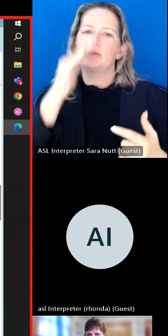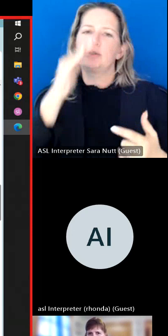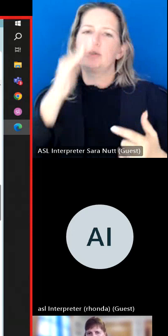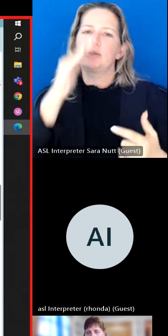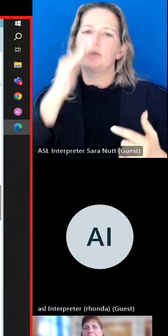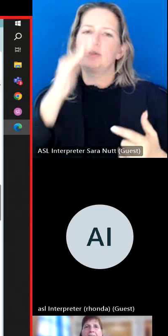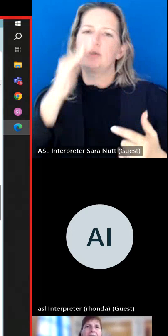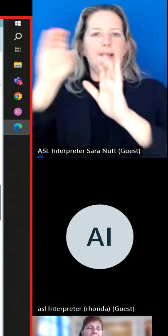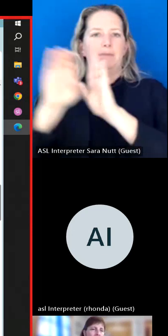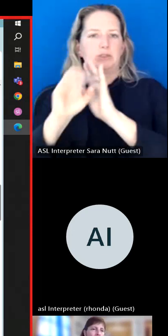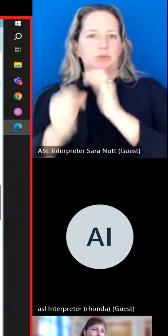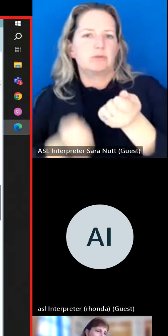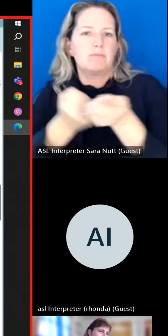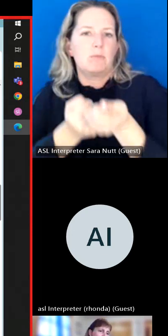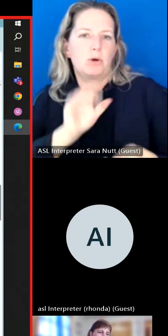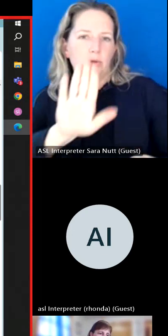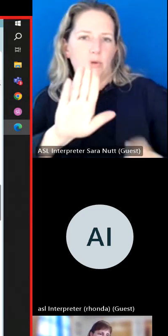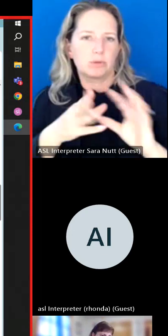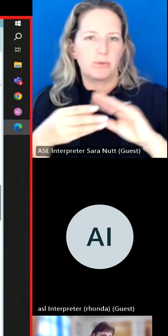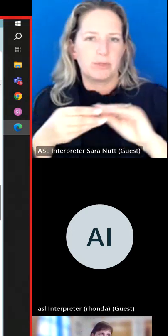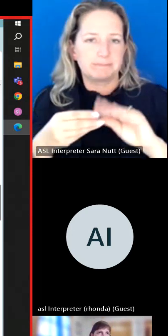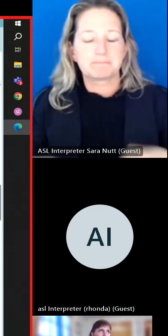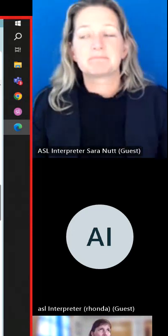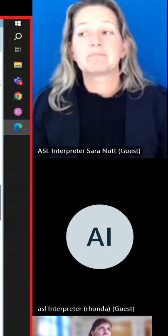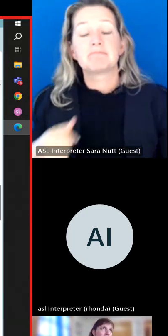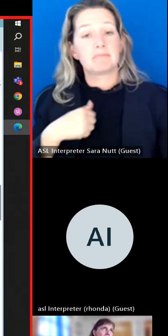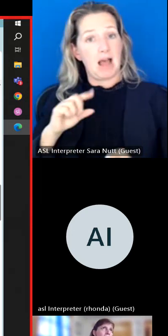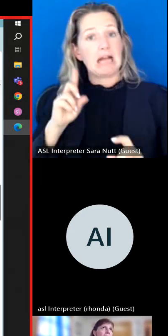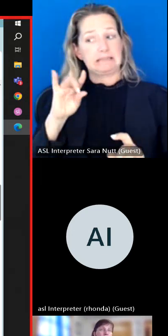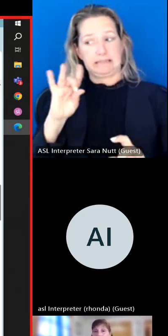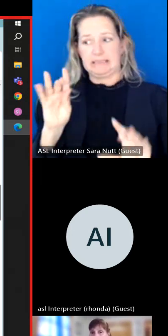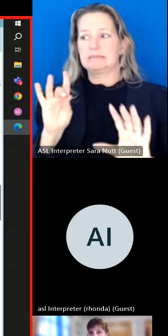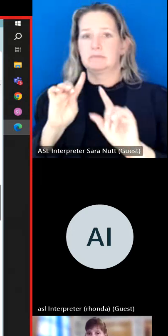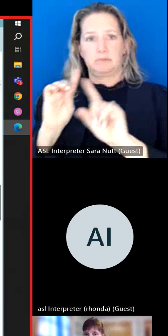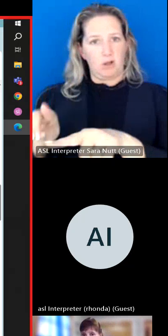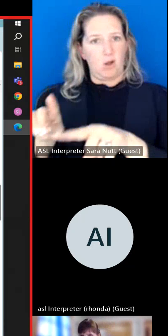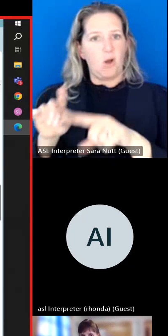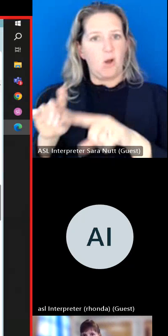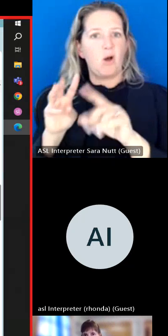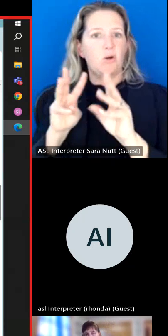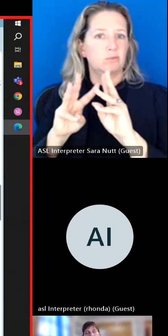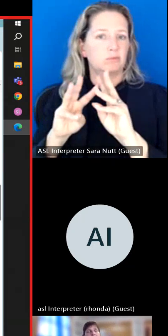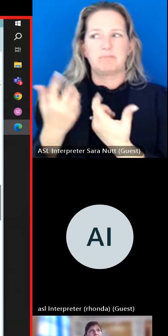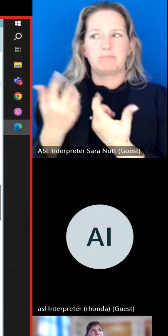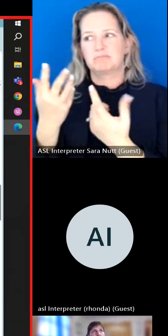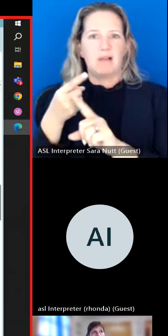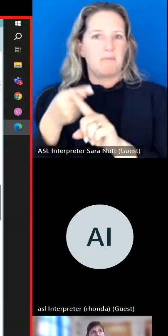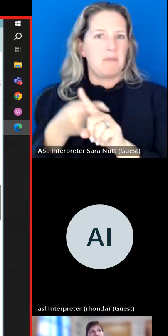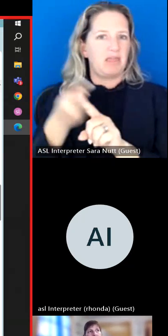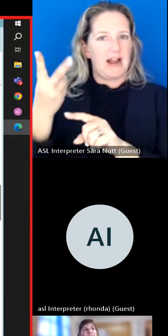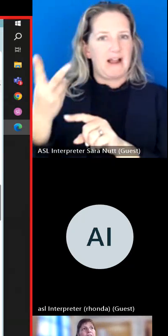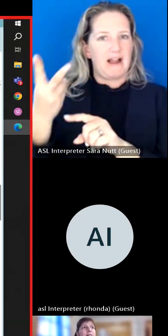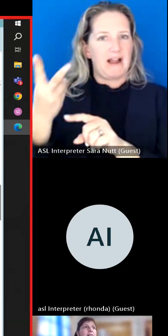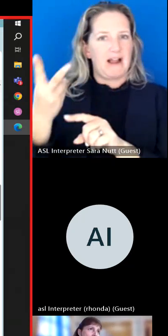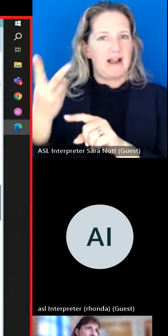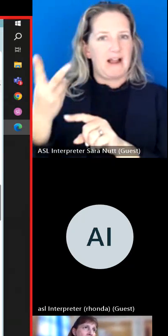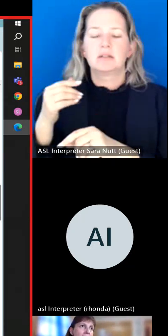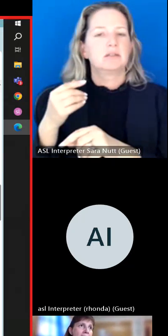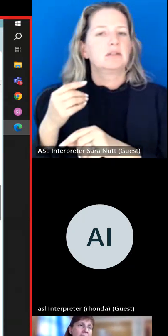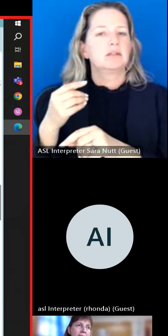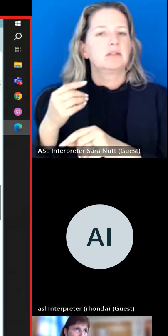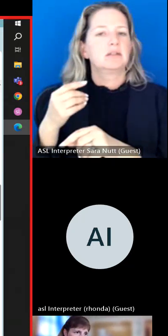was probably about a month and a half ago, and it was called The Presentation Company, and it was started by two